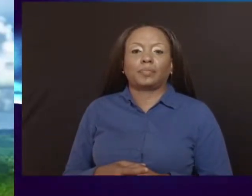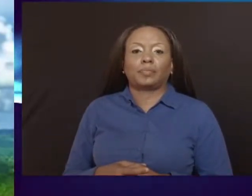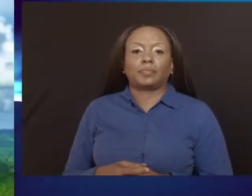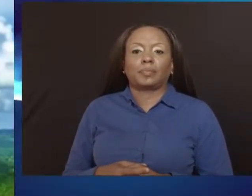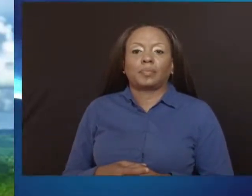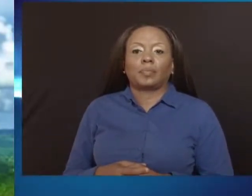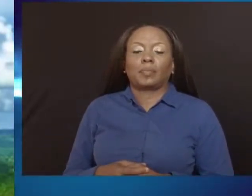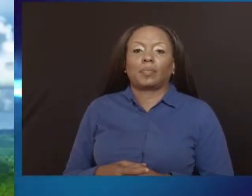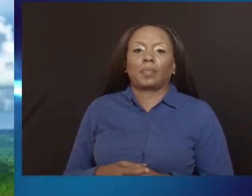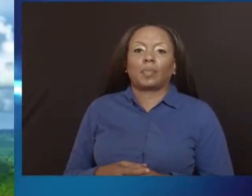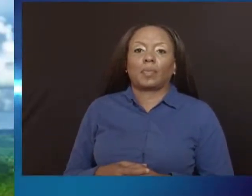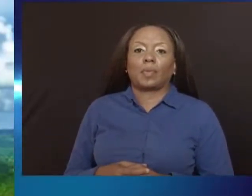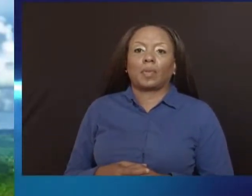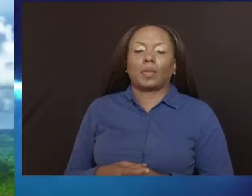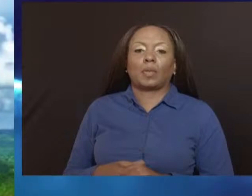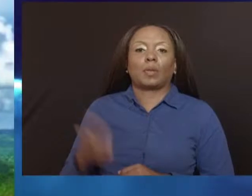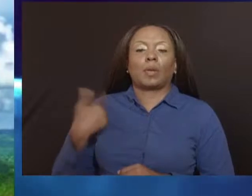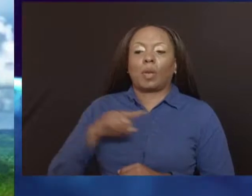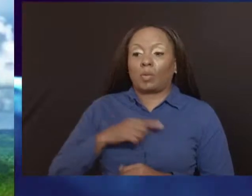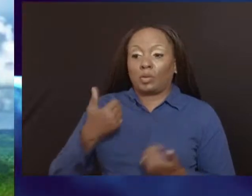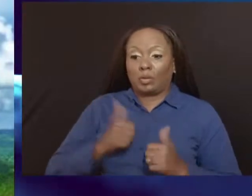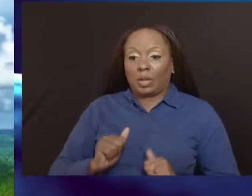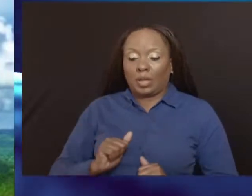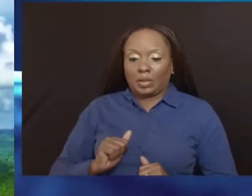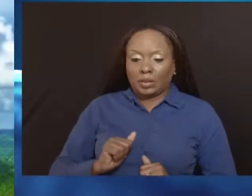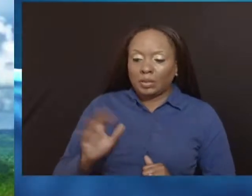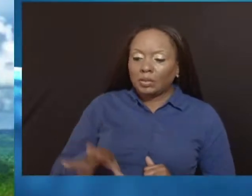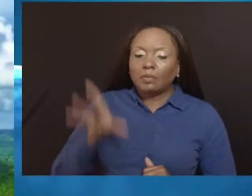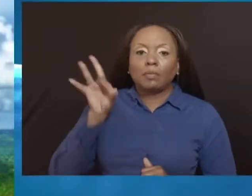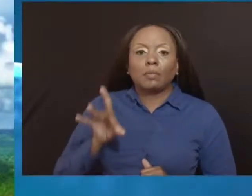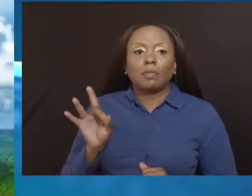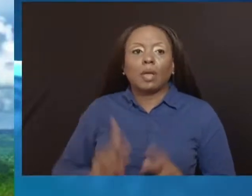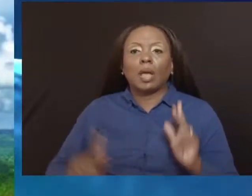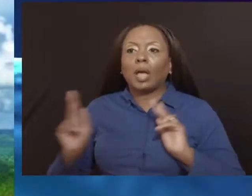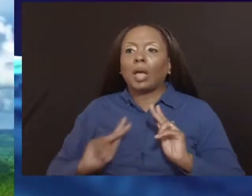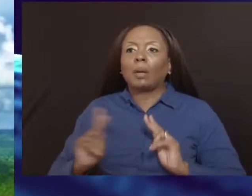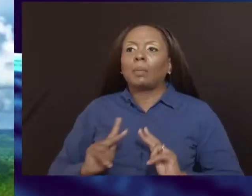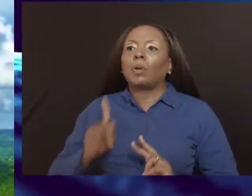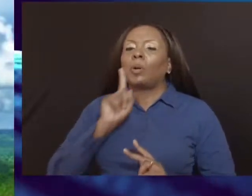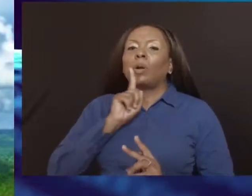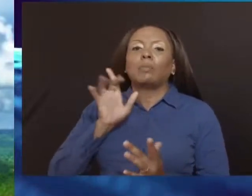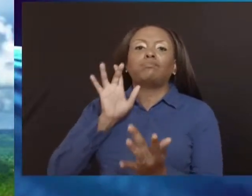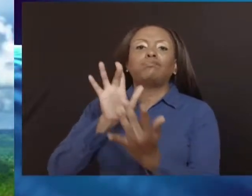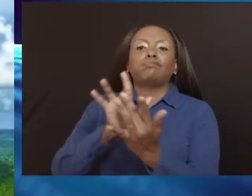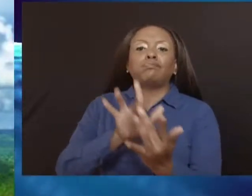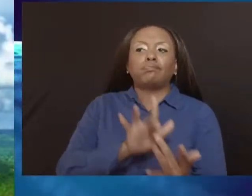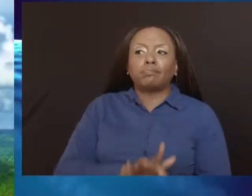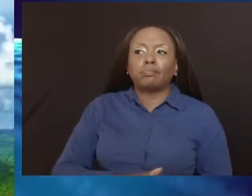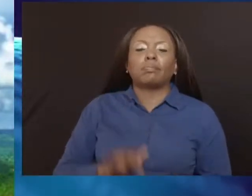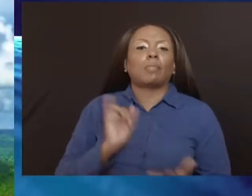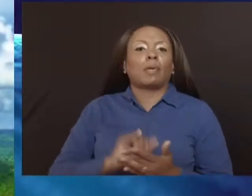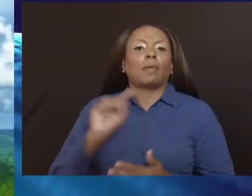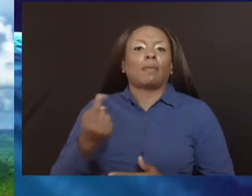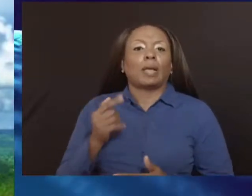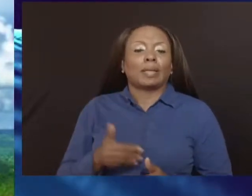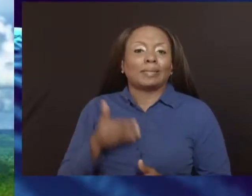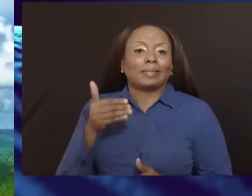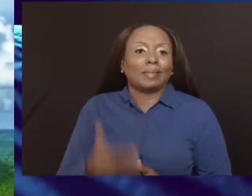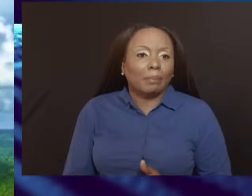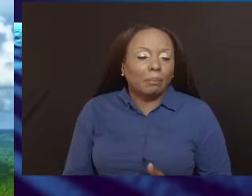at least not had that first contact for a healthcare provider to initiate contact with them, with the first step